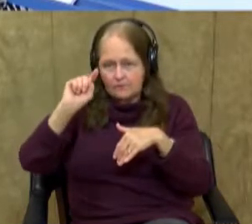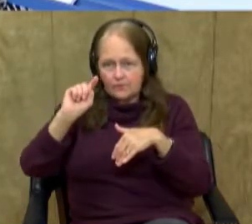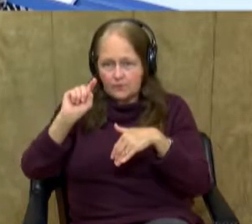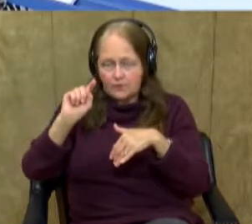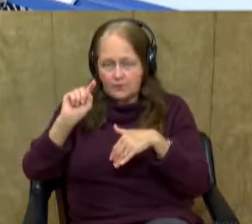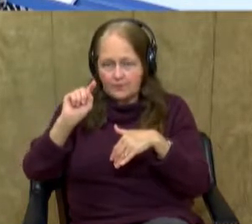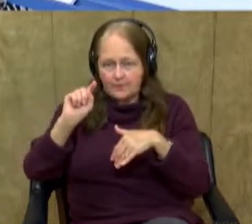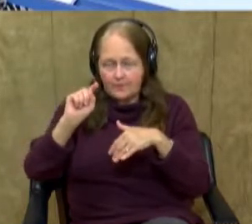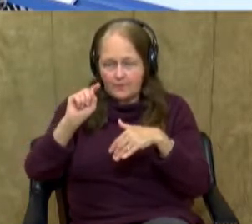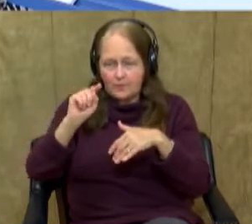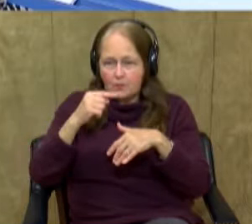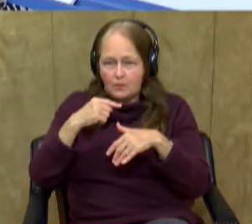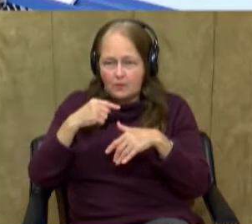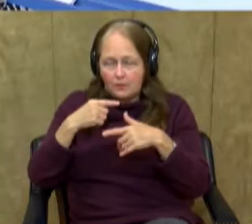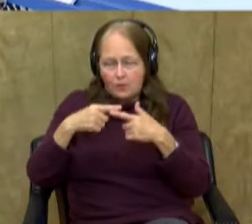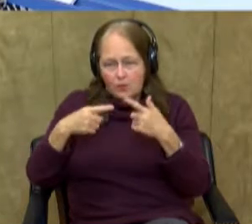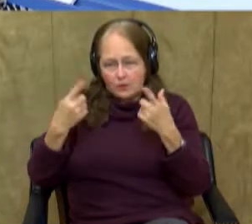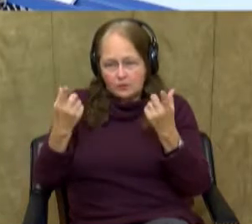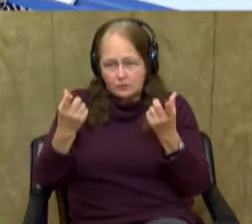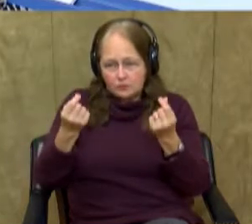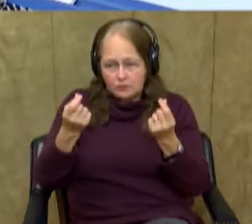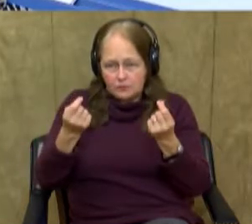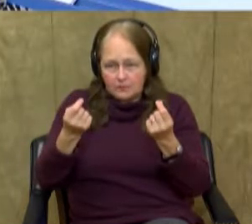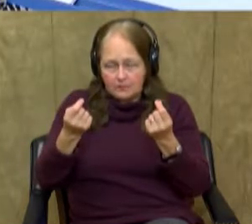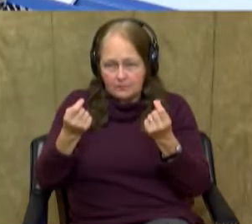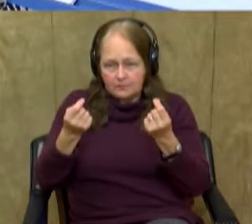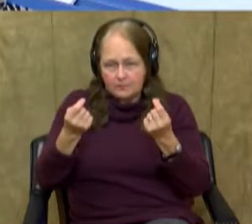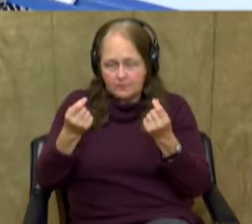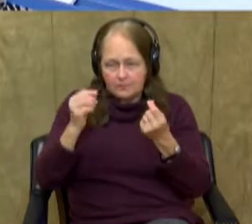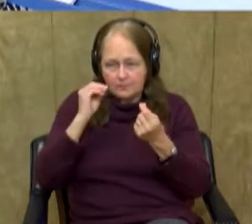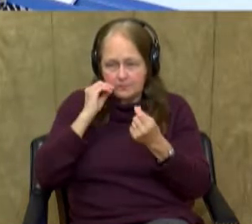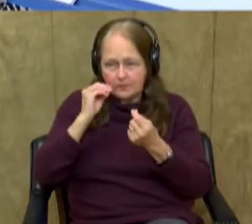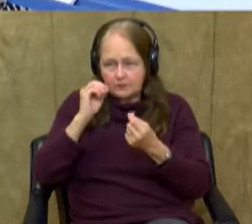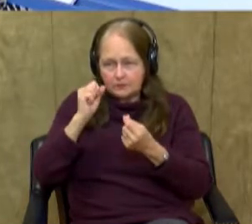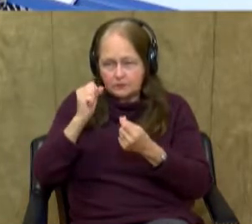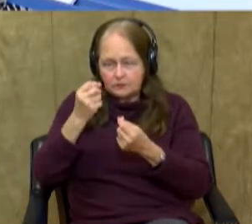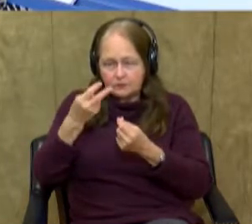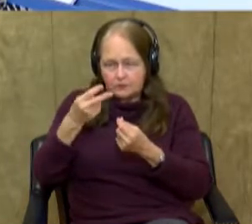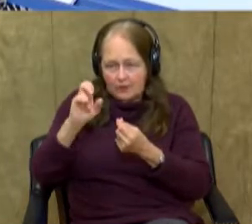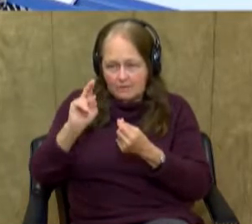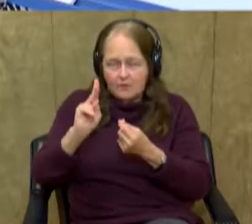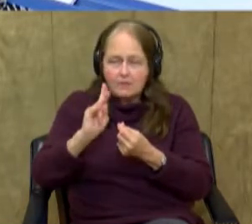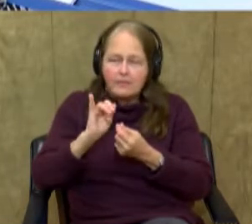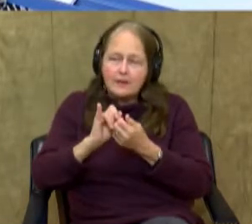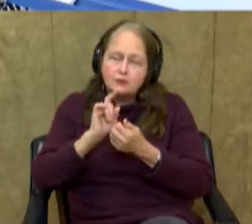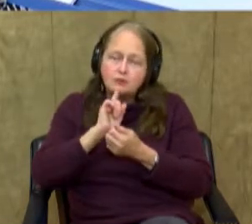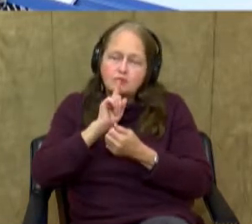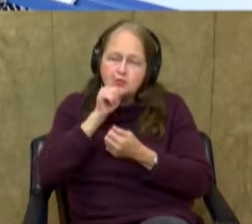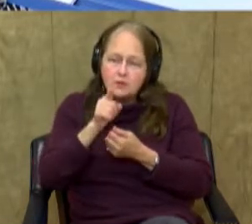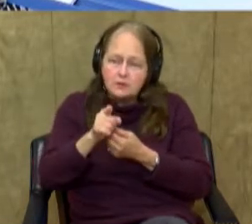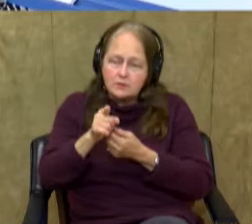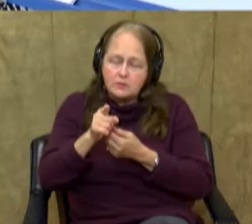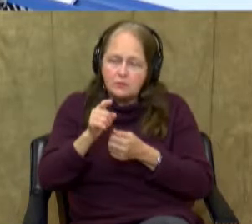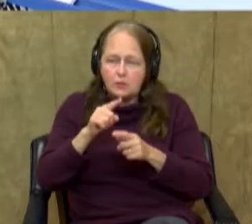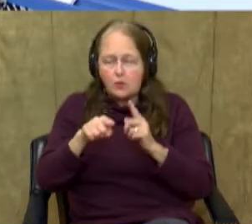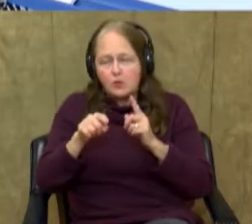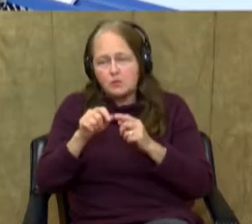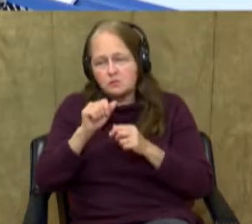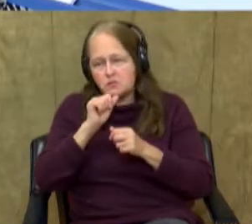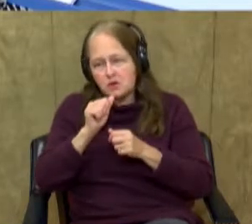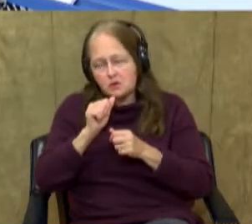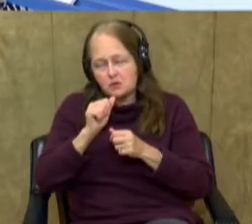we're going to find out what he does. Miss Chabot, do you think this story is real or make-believe? I think